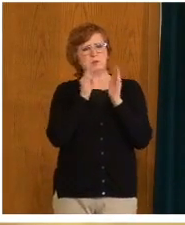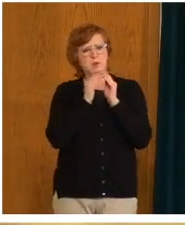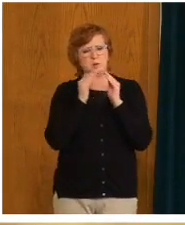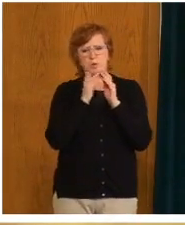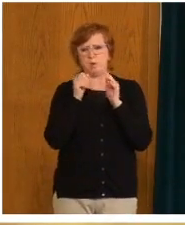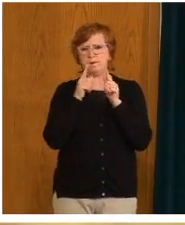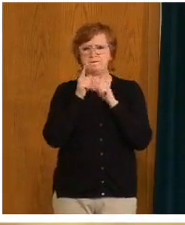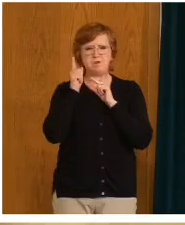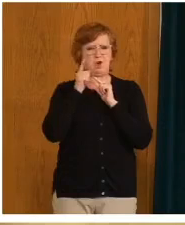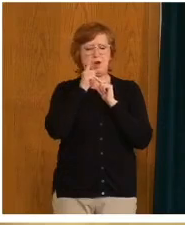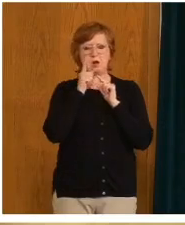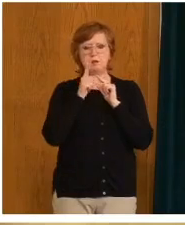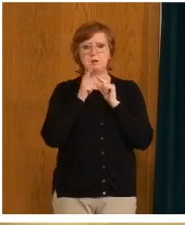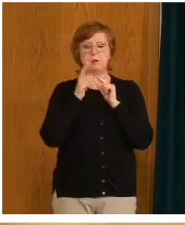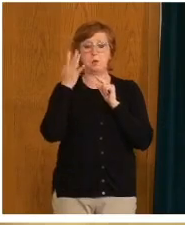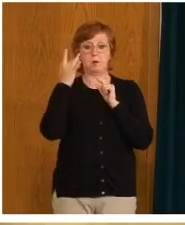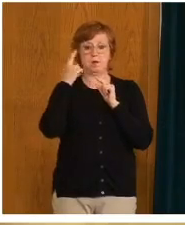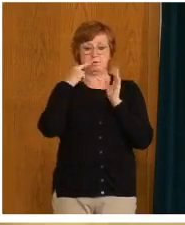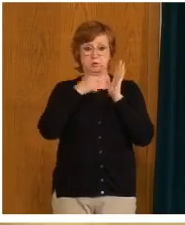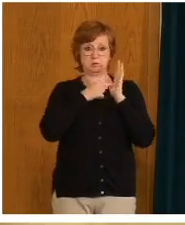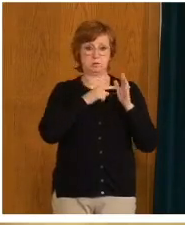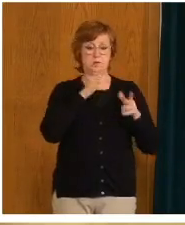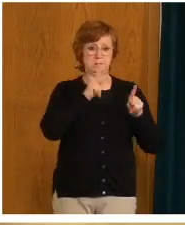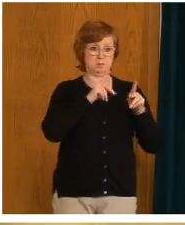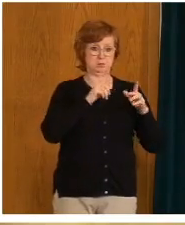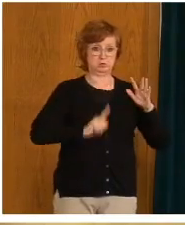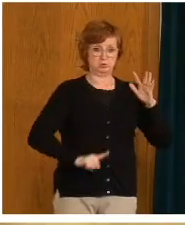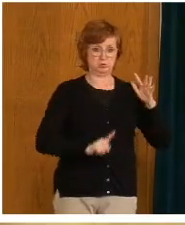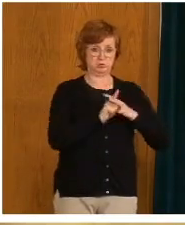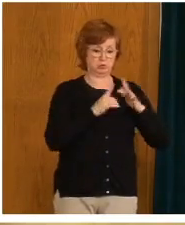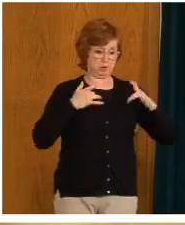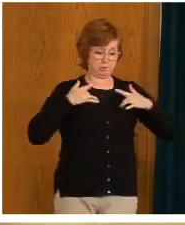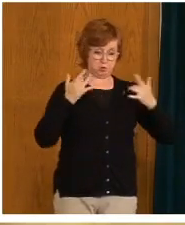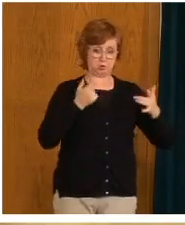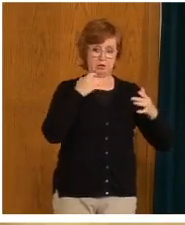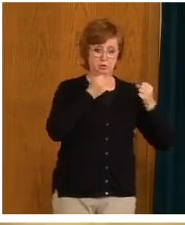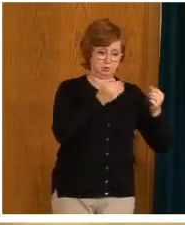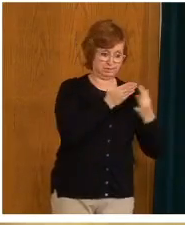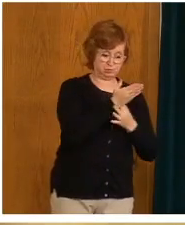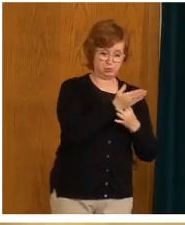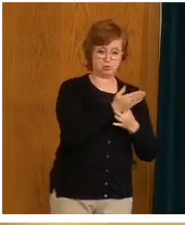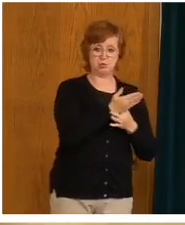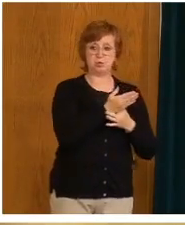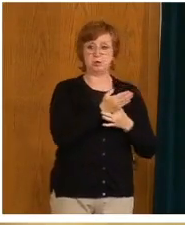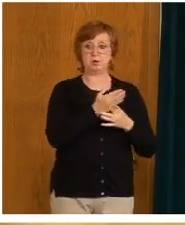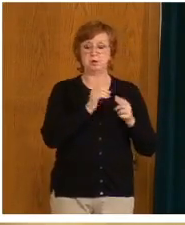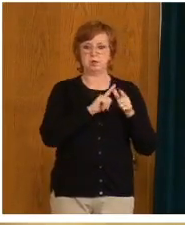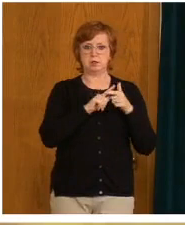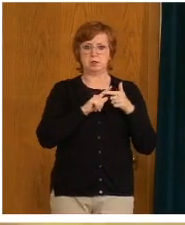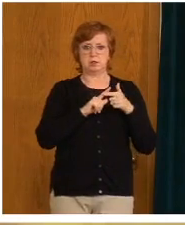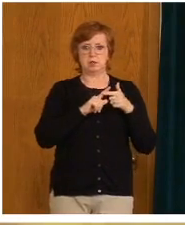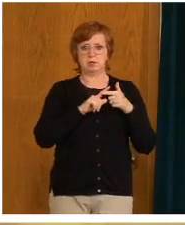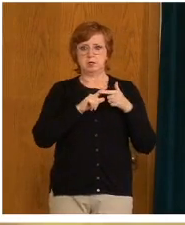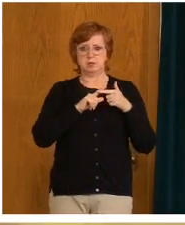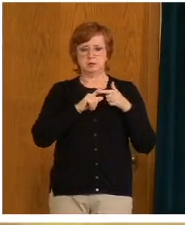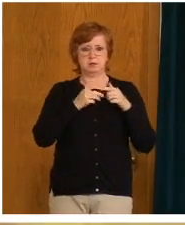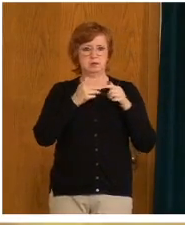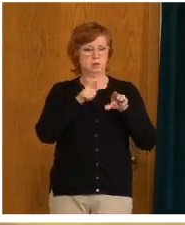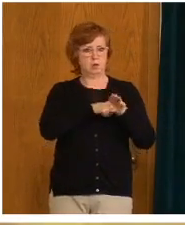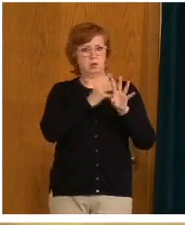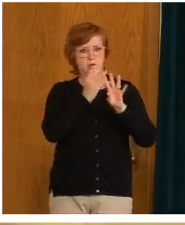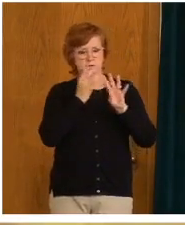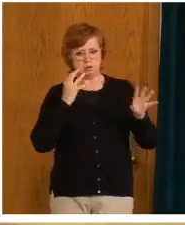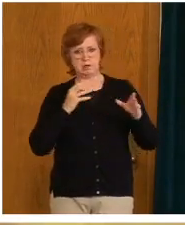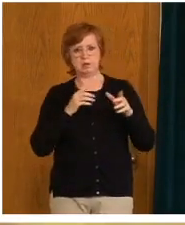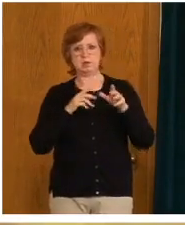often showing up early to a drive-through, waiting for a long time in line, signing up on multiple pharmacy booking sites, wait lists